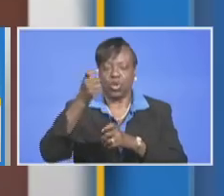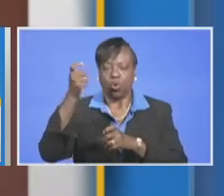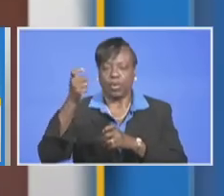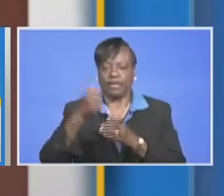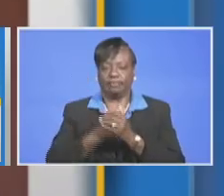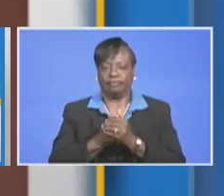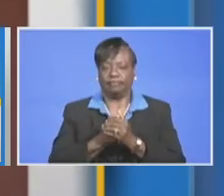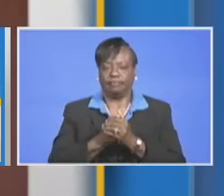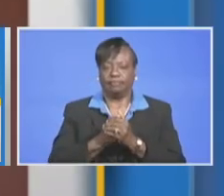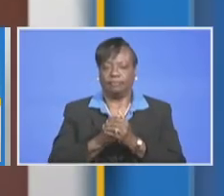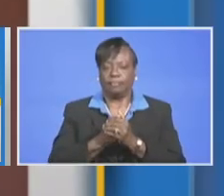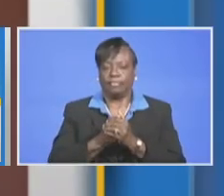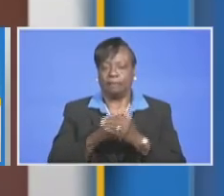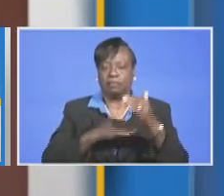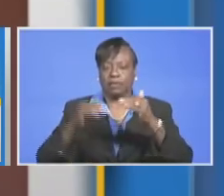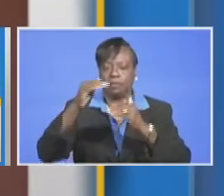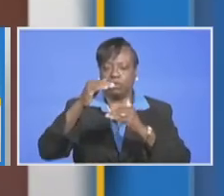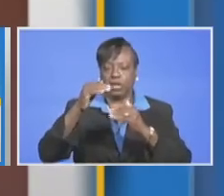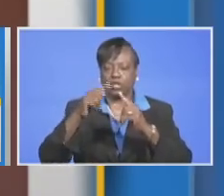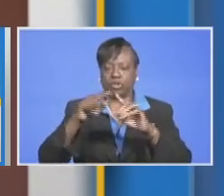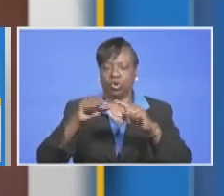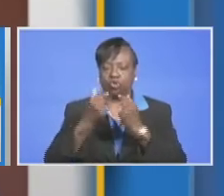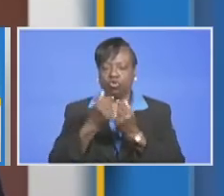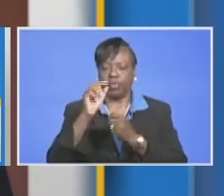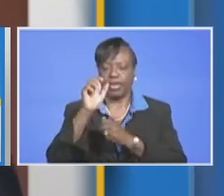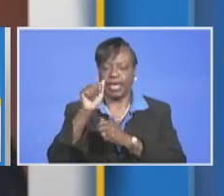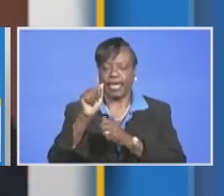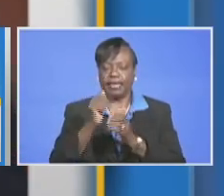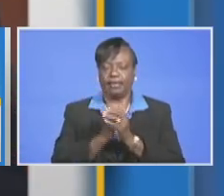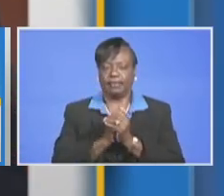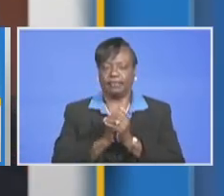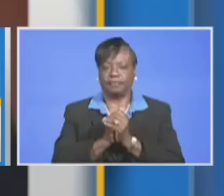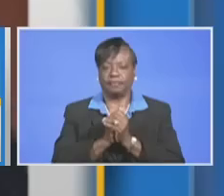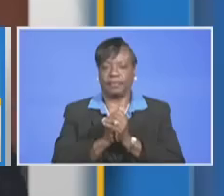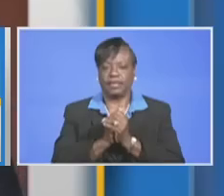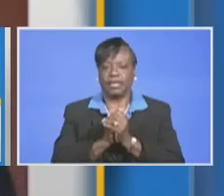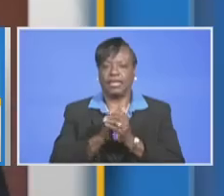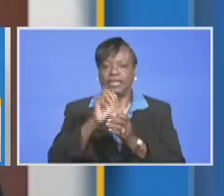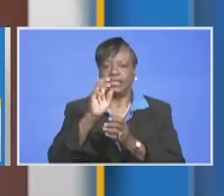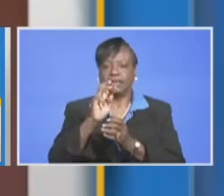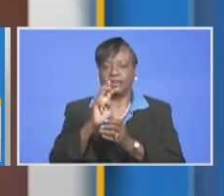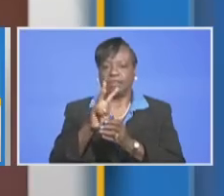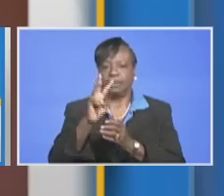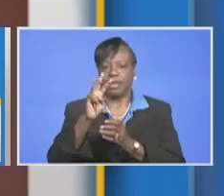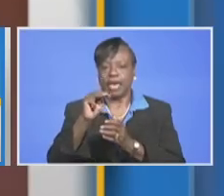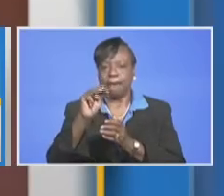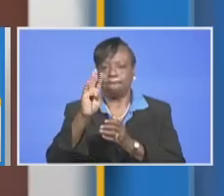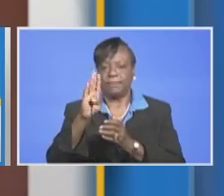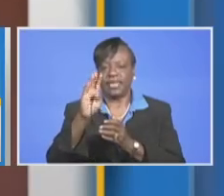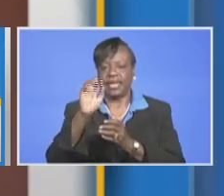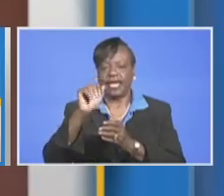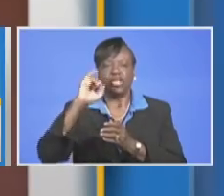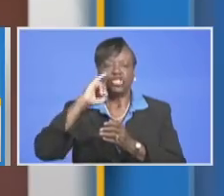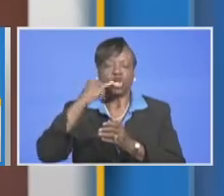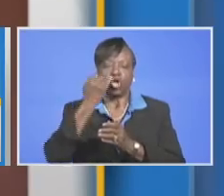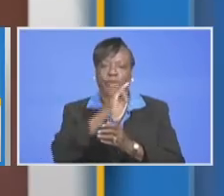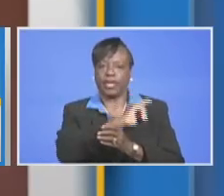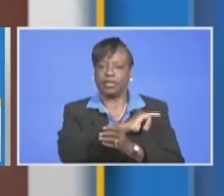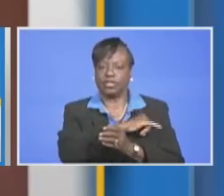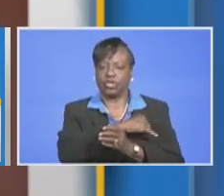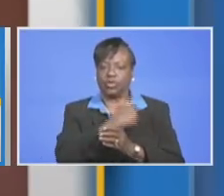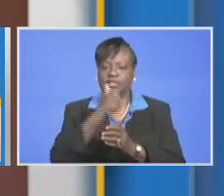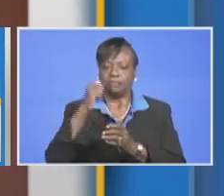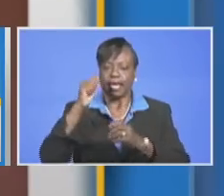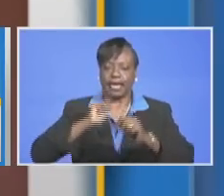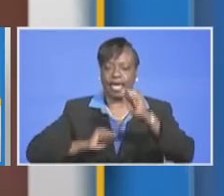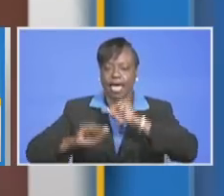win, they've also been promoted to Group A. Meantime, in the WNBA, Jonquel Jones and the 7-2 Connecticut Sun, they are back